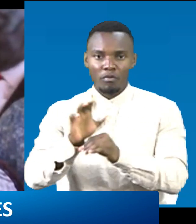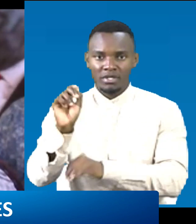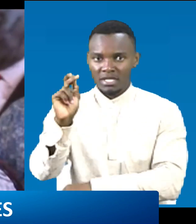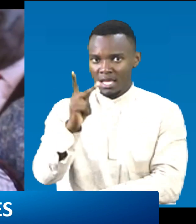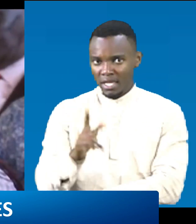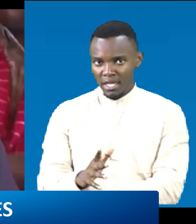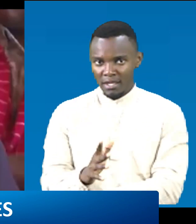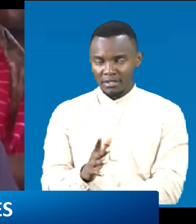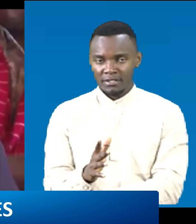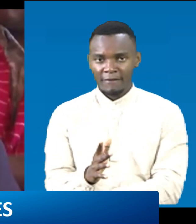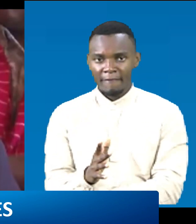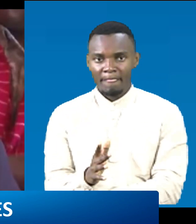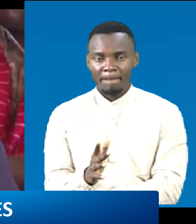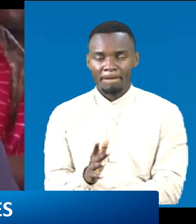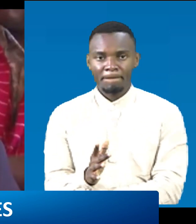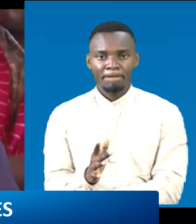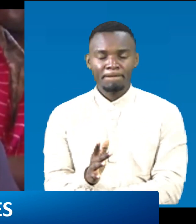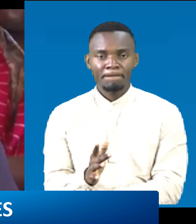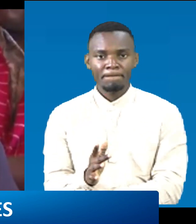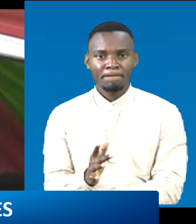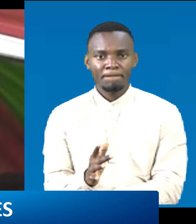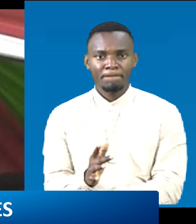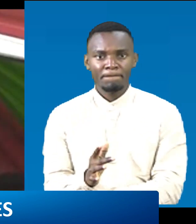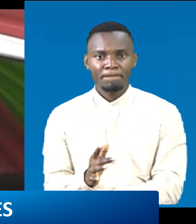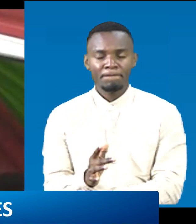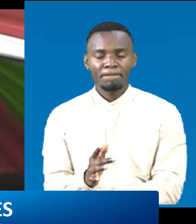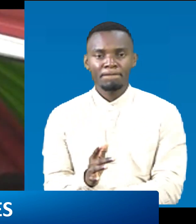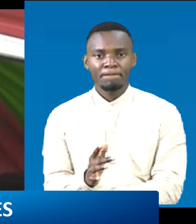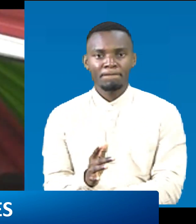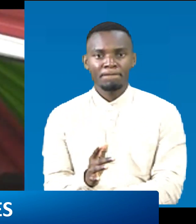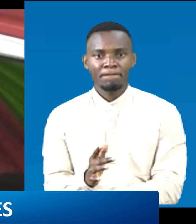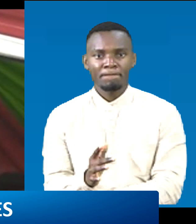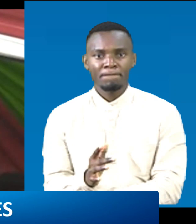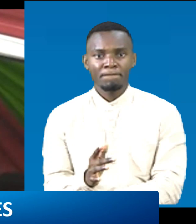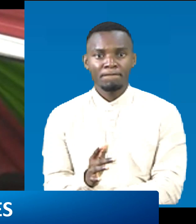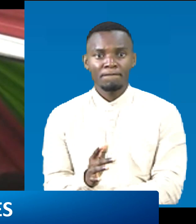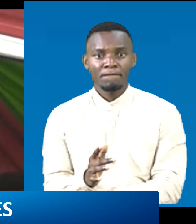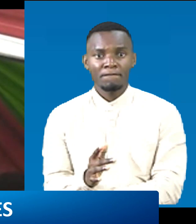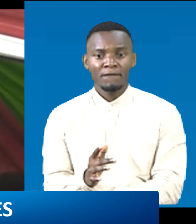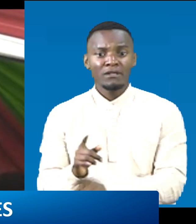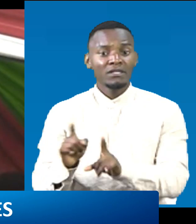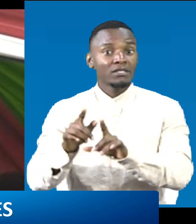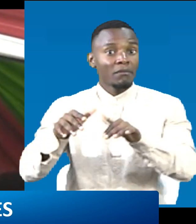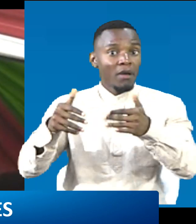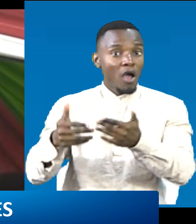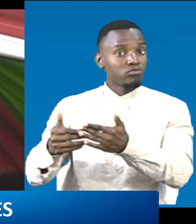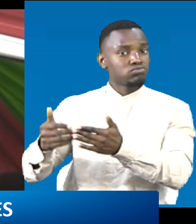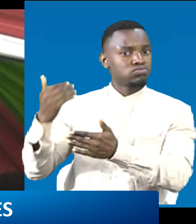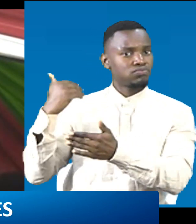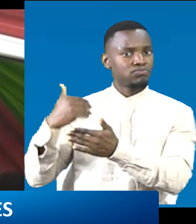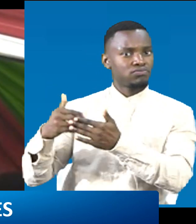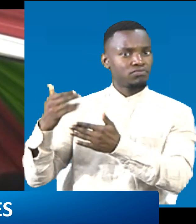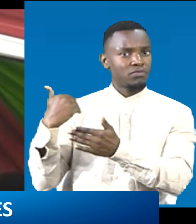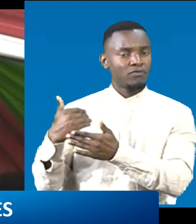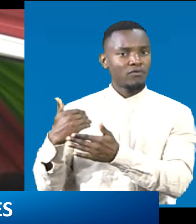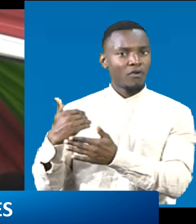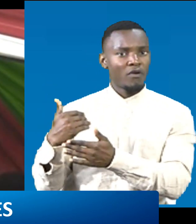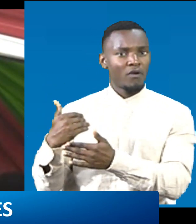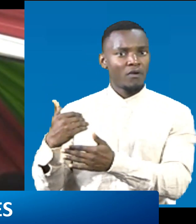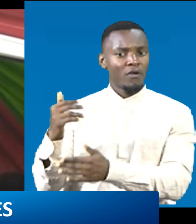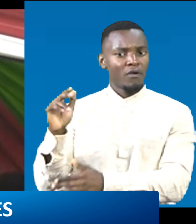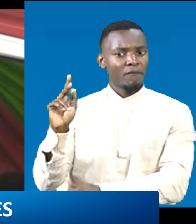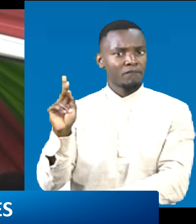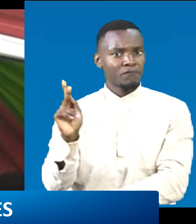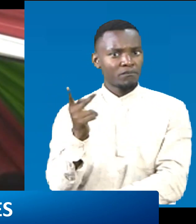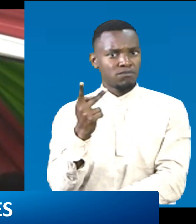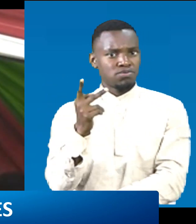Kenya that the way in the past Kenyan soldiers and